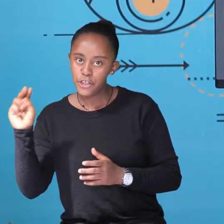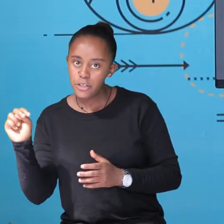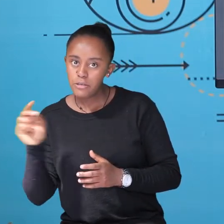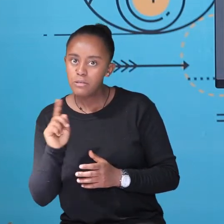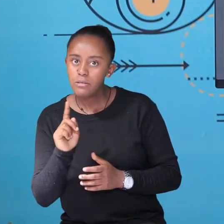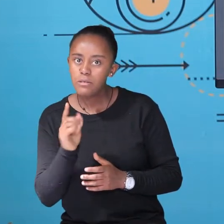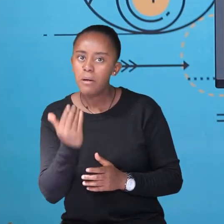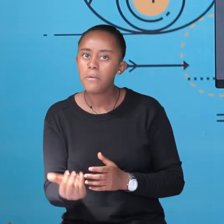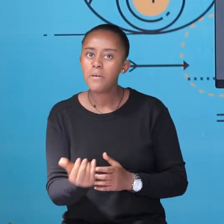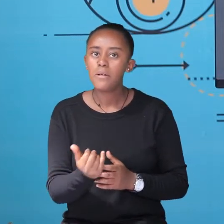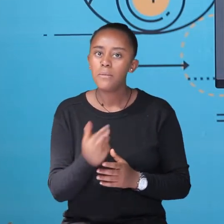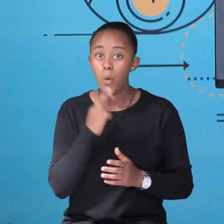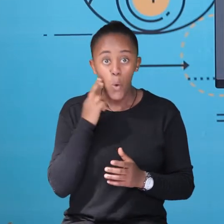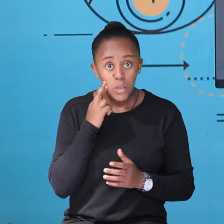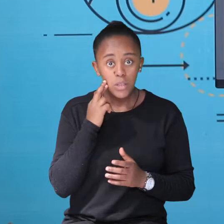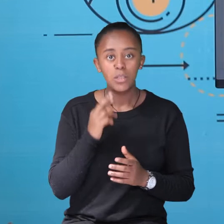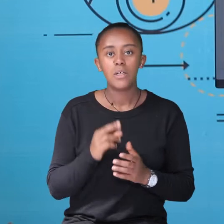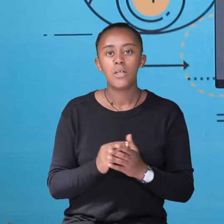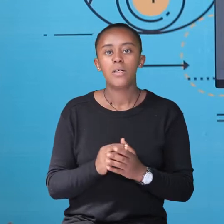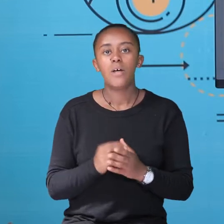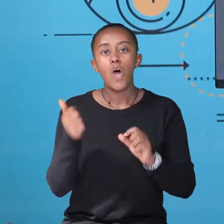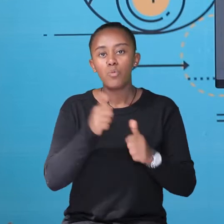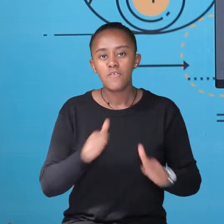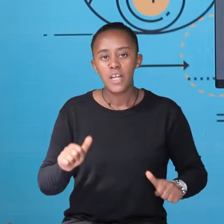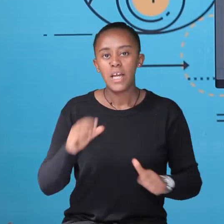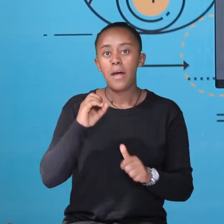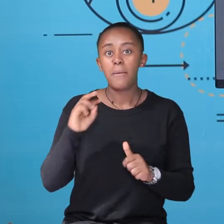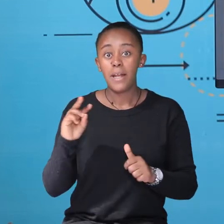Why? Because atmospheric carbon dioxide